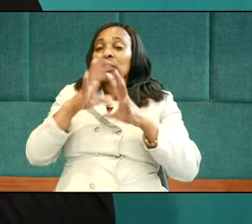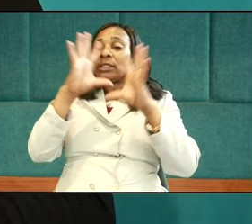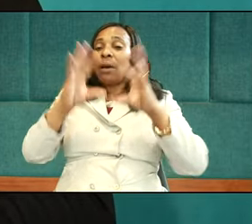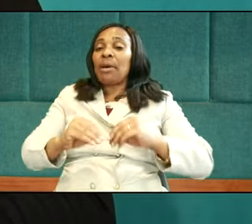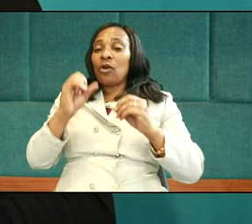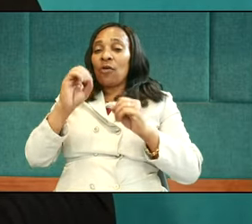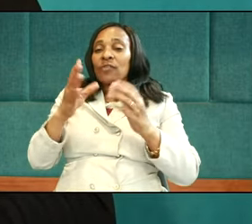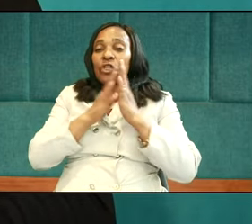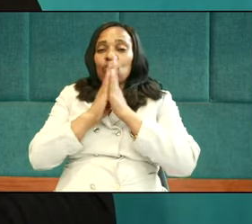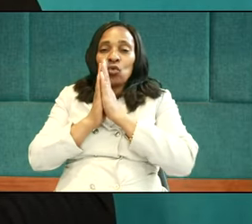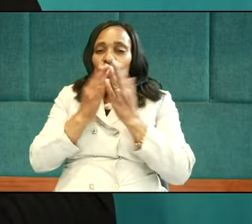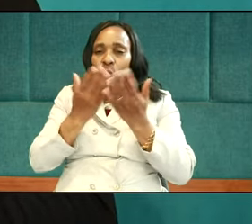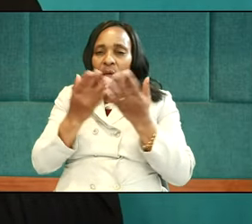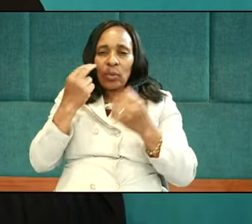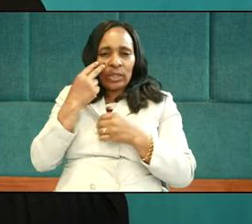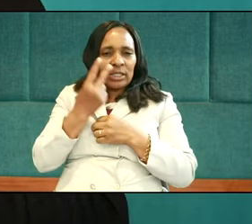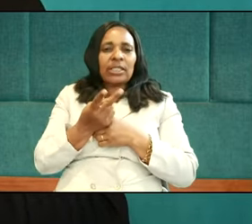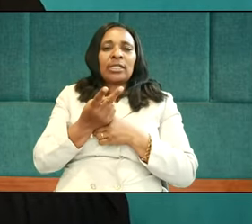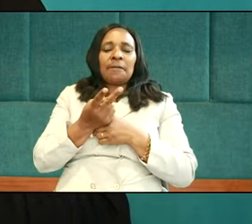story where we see